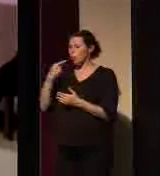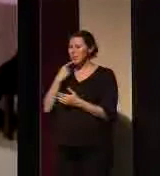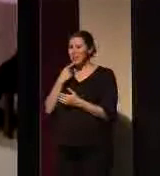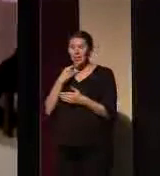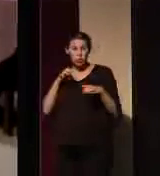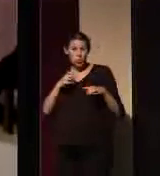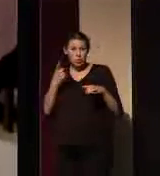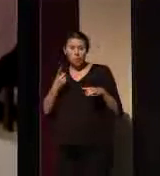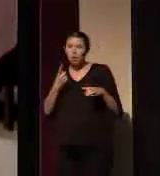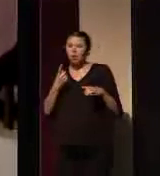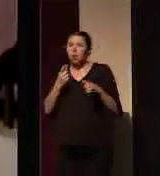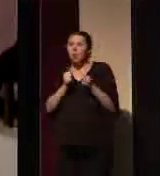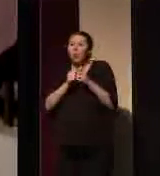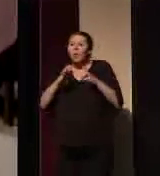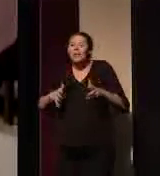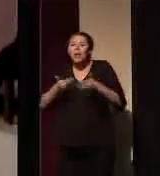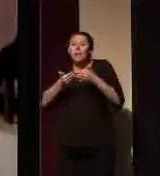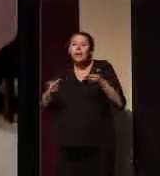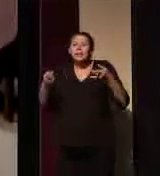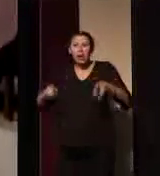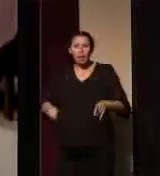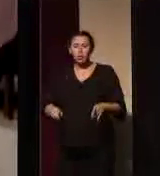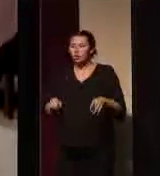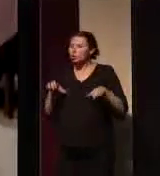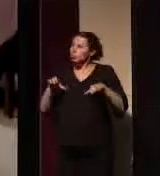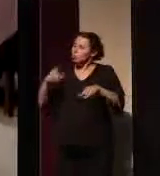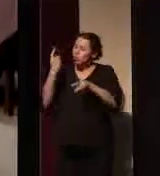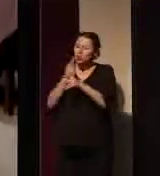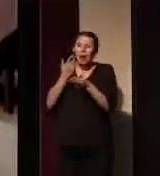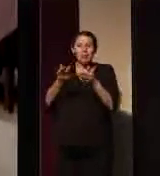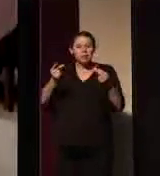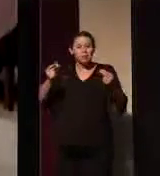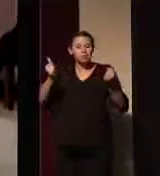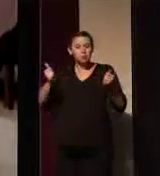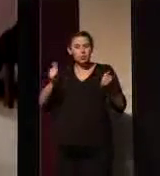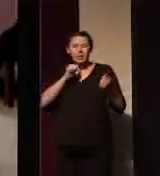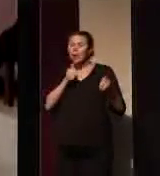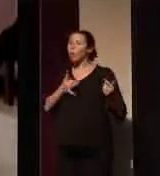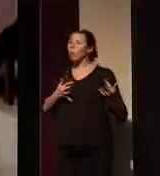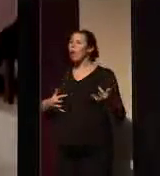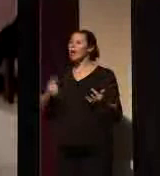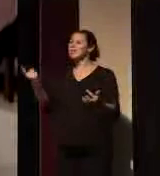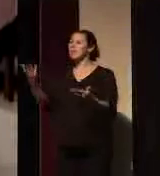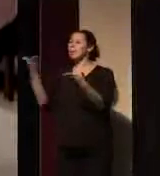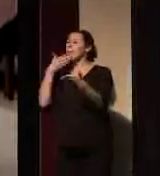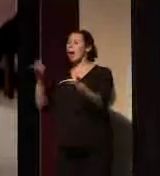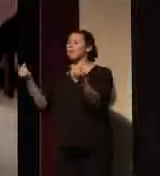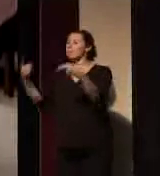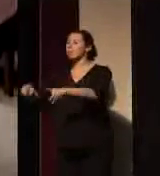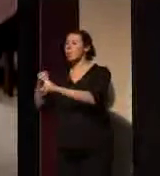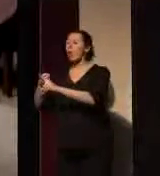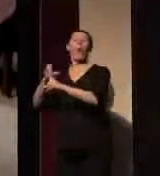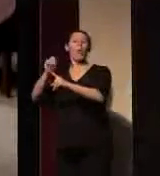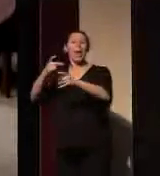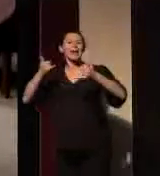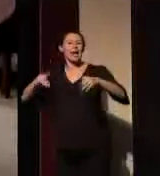without something happening. Do the right thing to begin with. So that's where I'm at. Mm-hmm. Thank you.